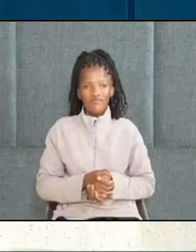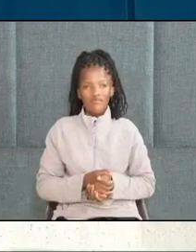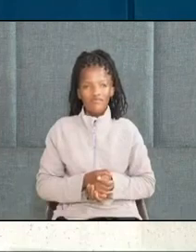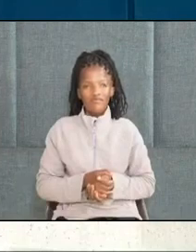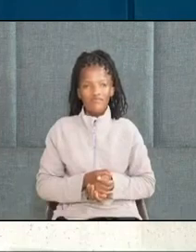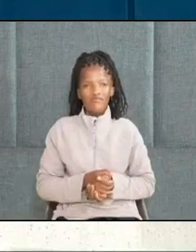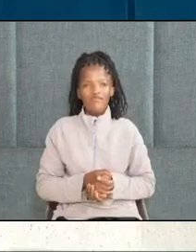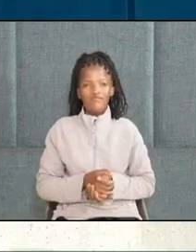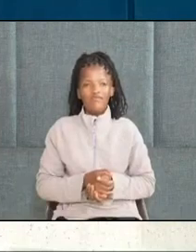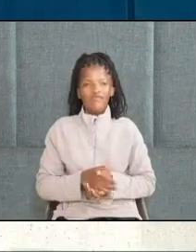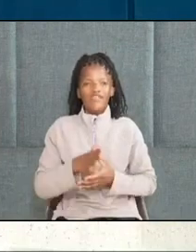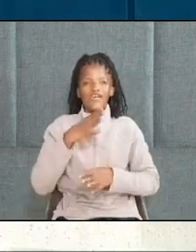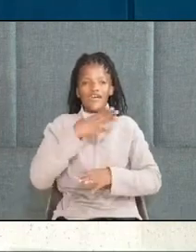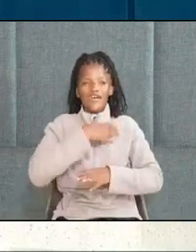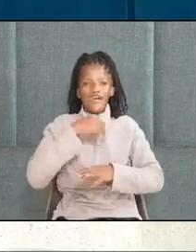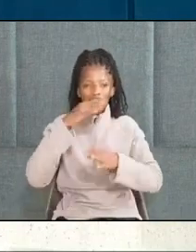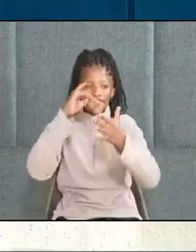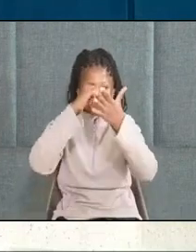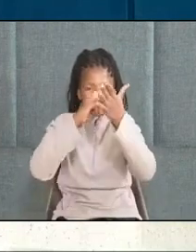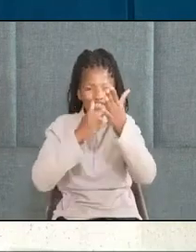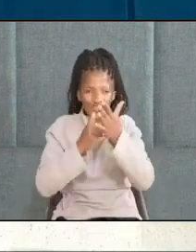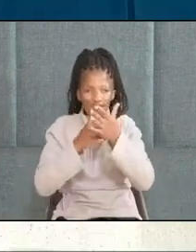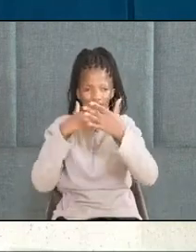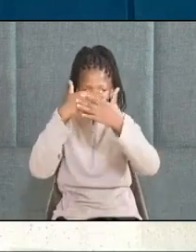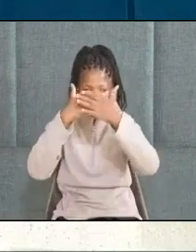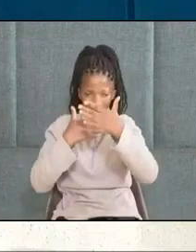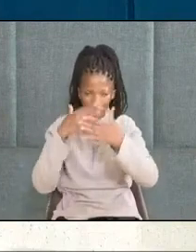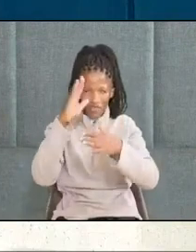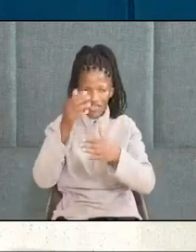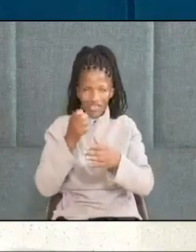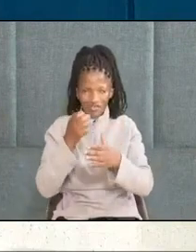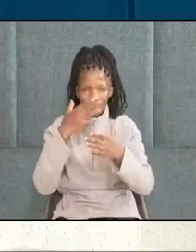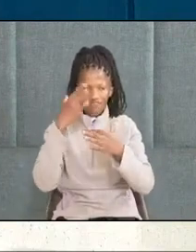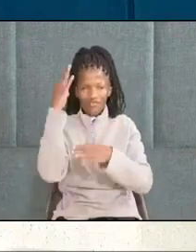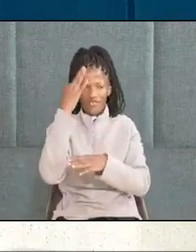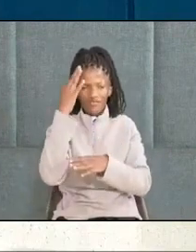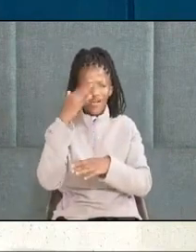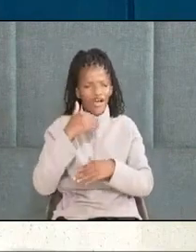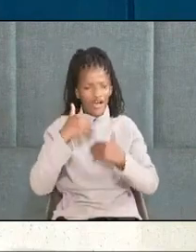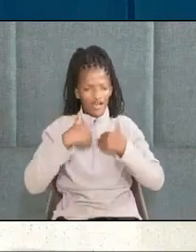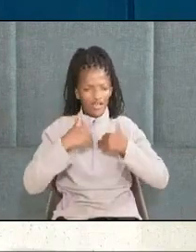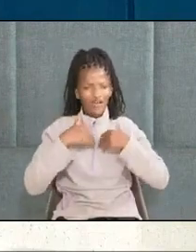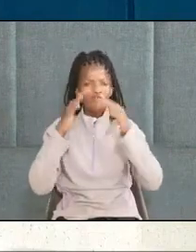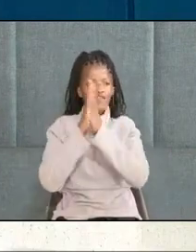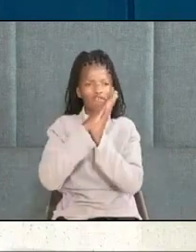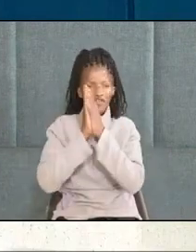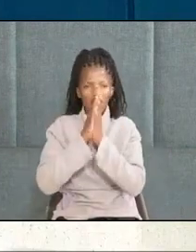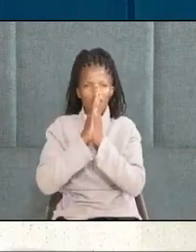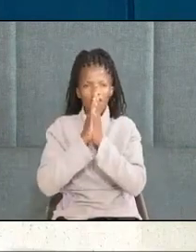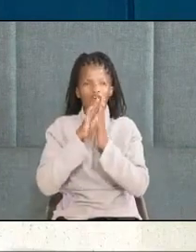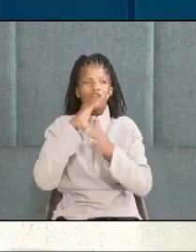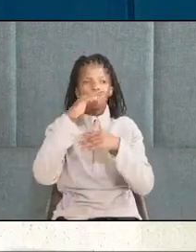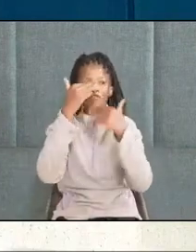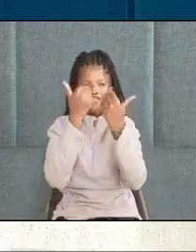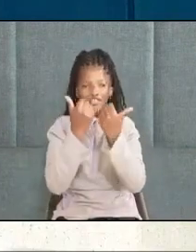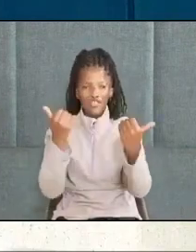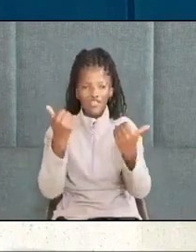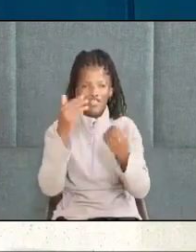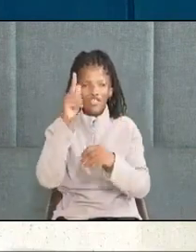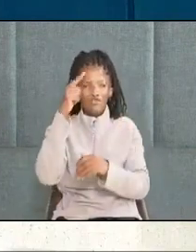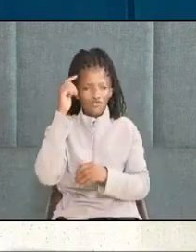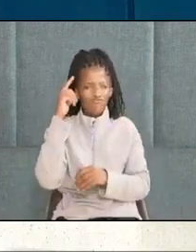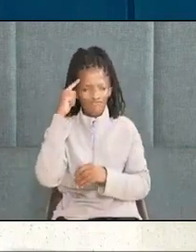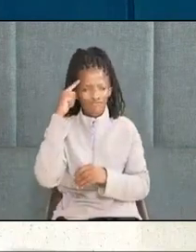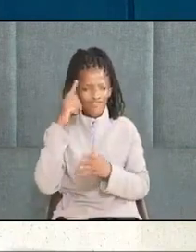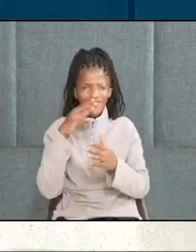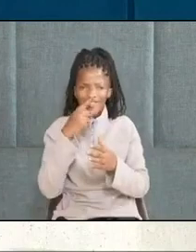the dead. And just before we get into our sermon, I have a story for the boys and girls. Did you just